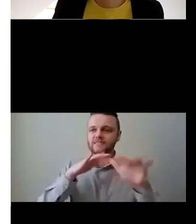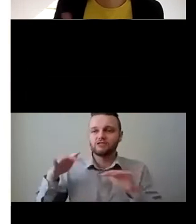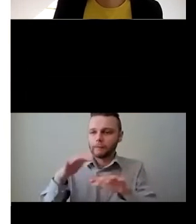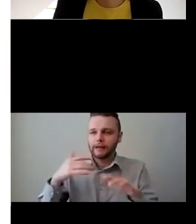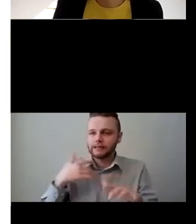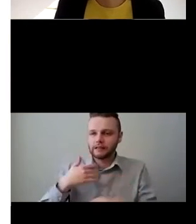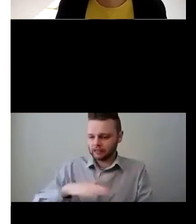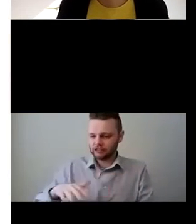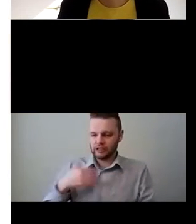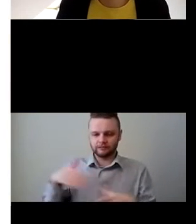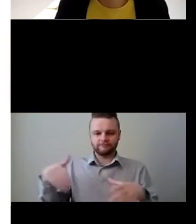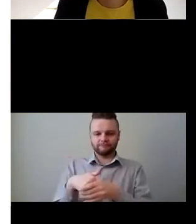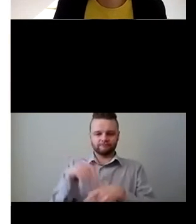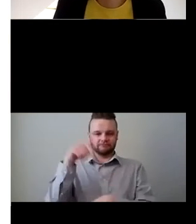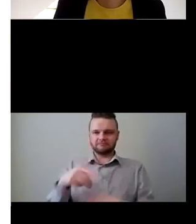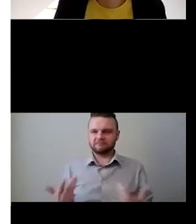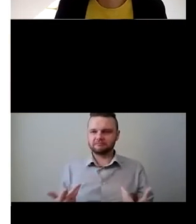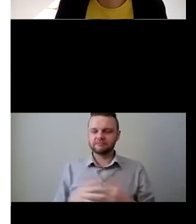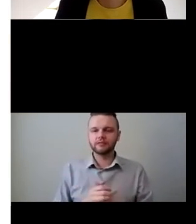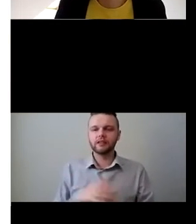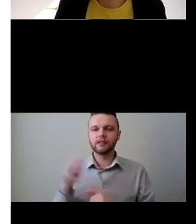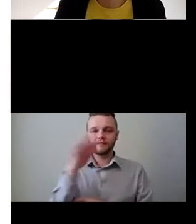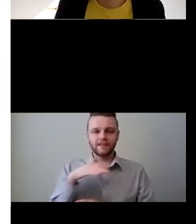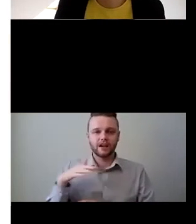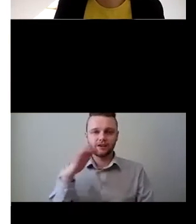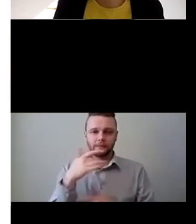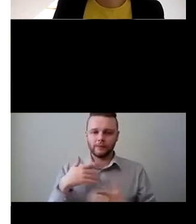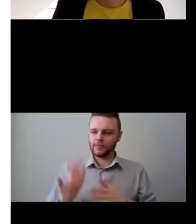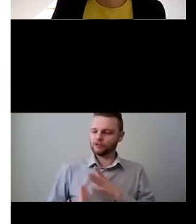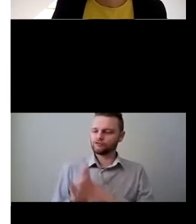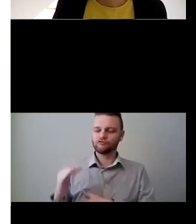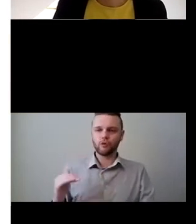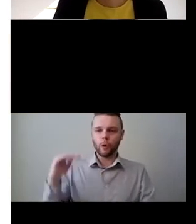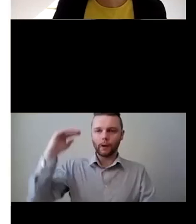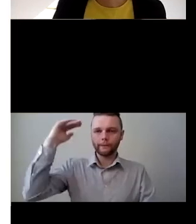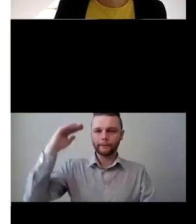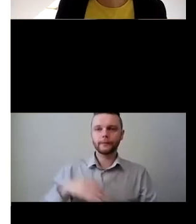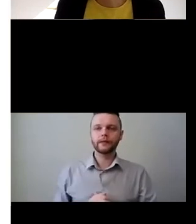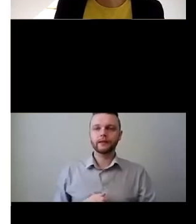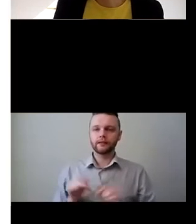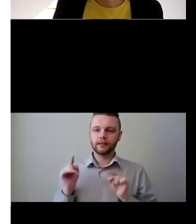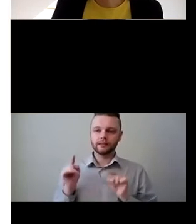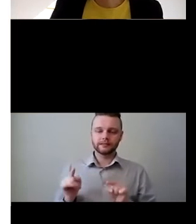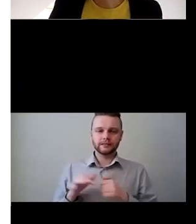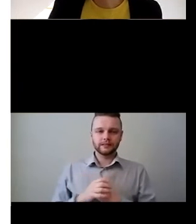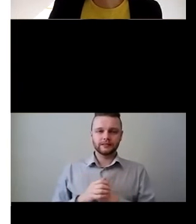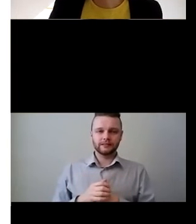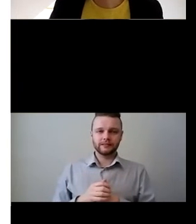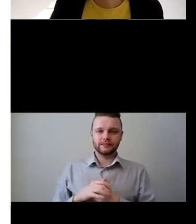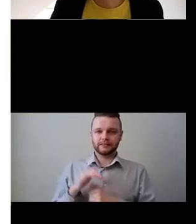the child finds themselves, the environment in which they're growing up, which can have sometimes